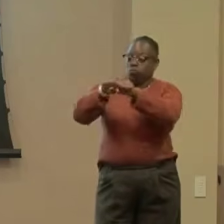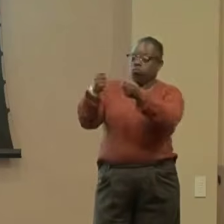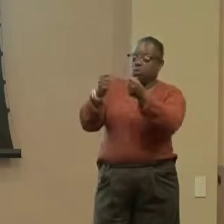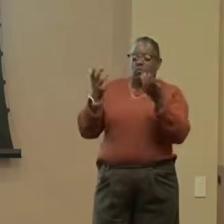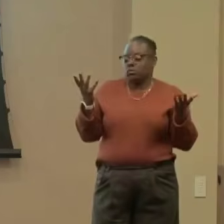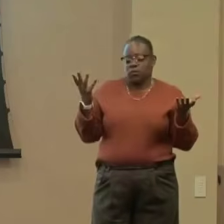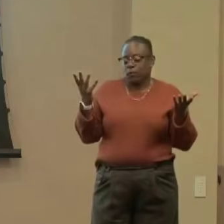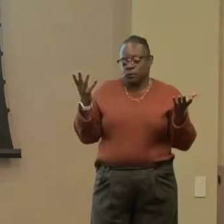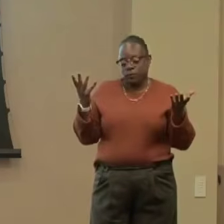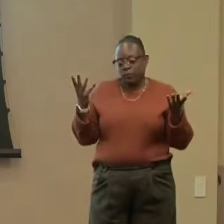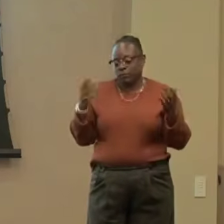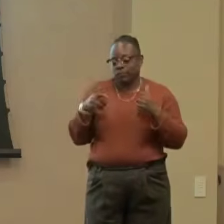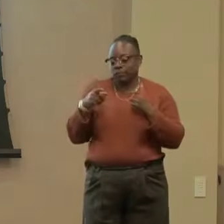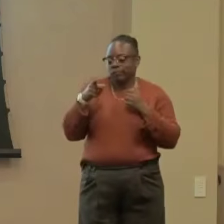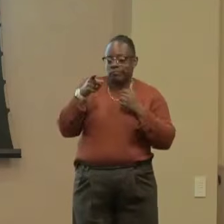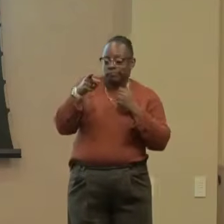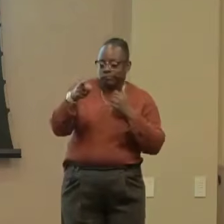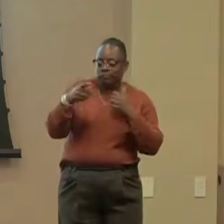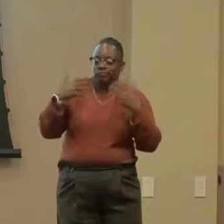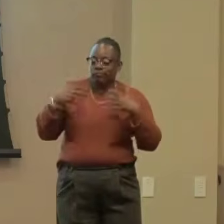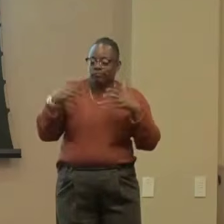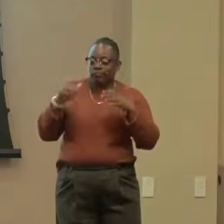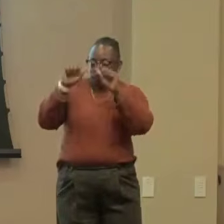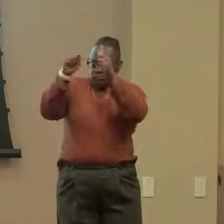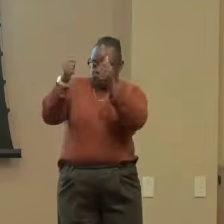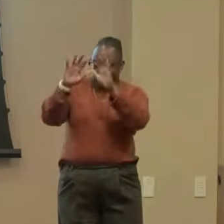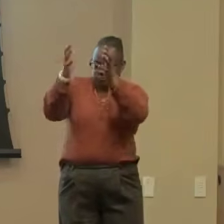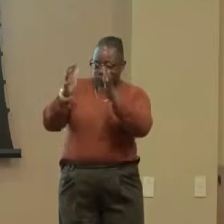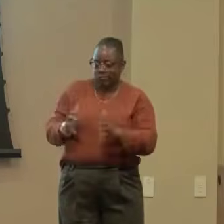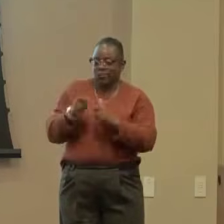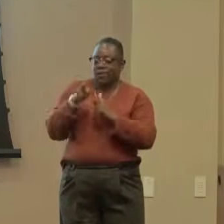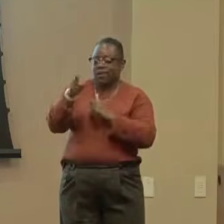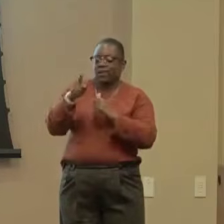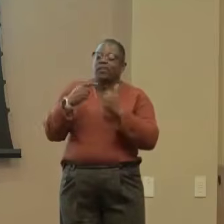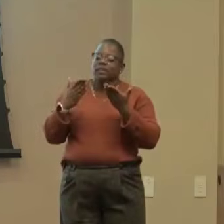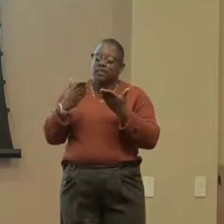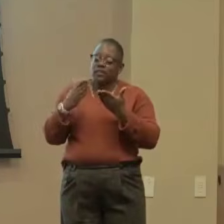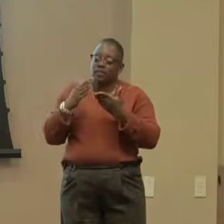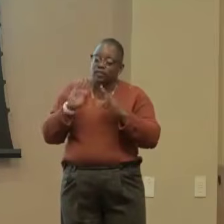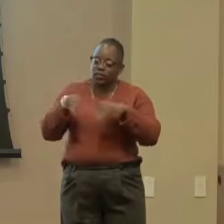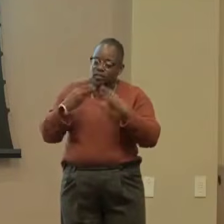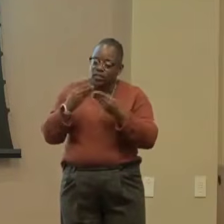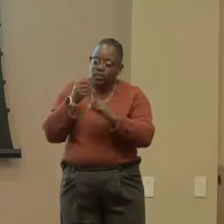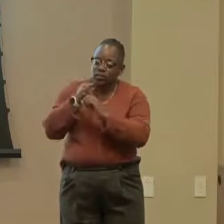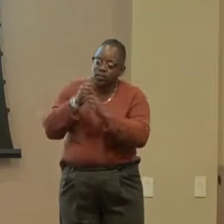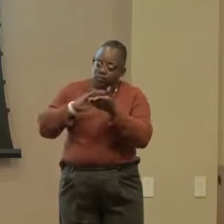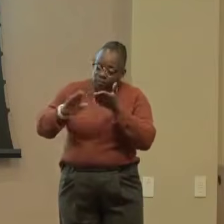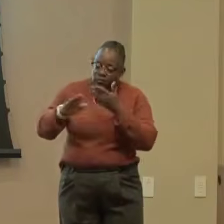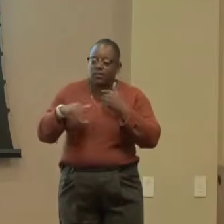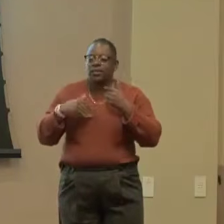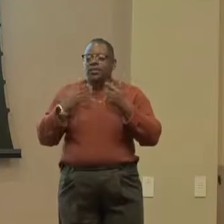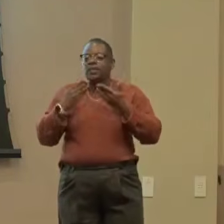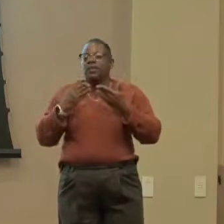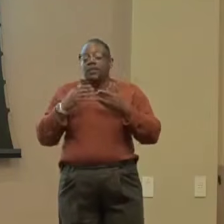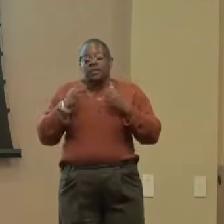or anything. You are made just the way you're supposed to be. So please give yourself grace. Of course, that's easier said than done.